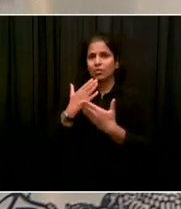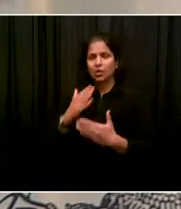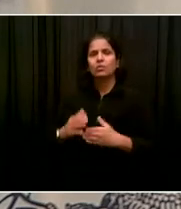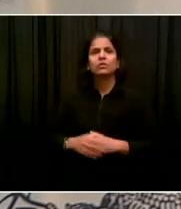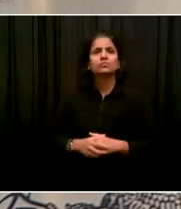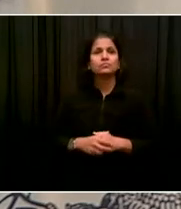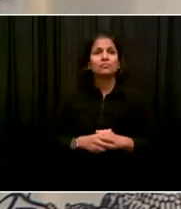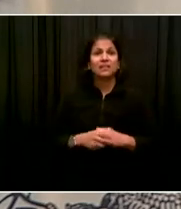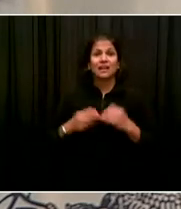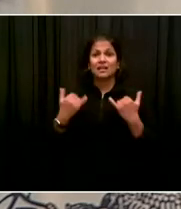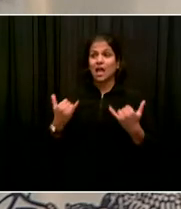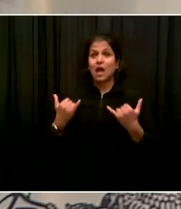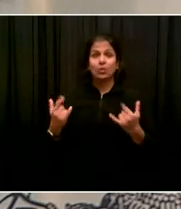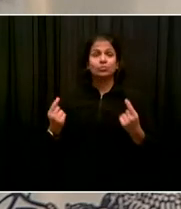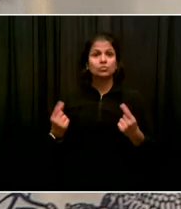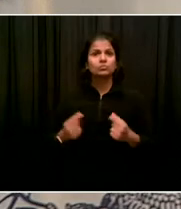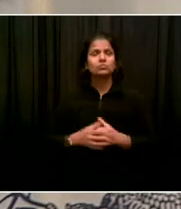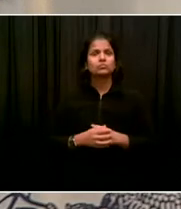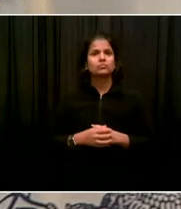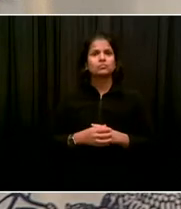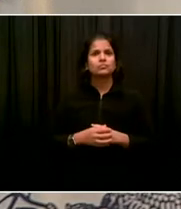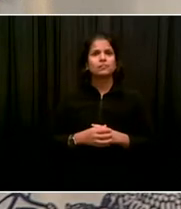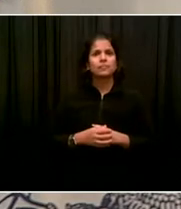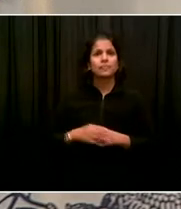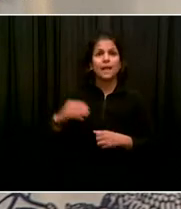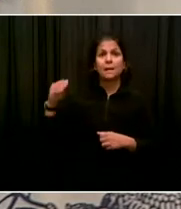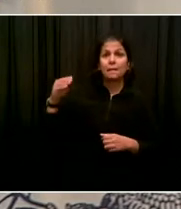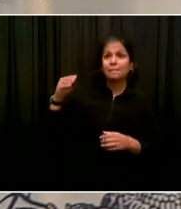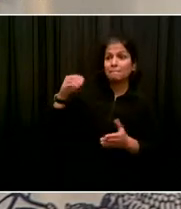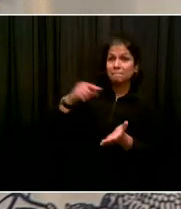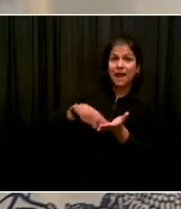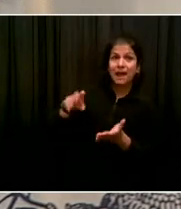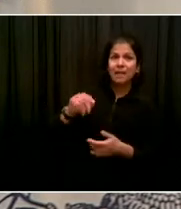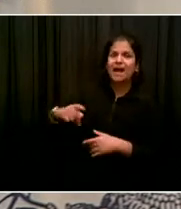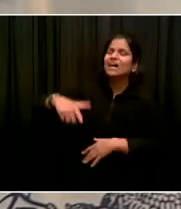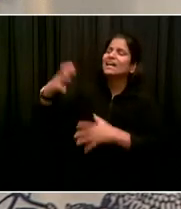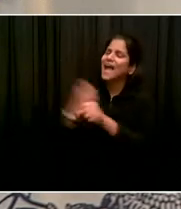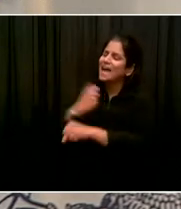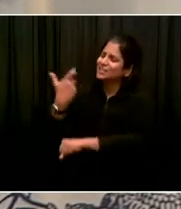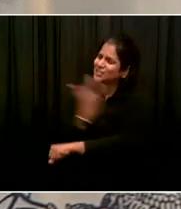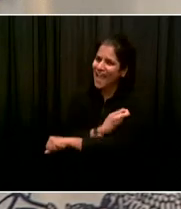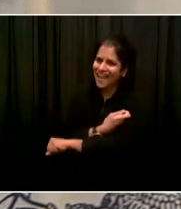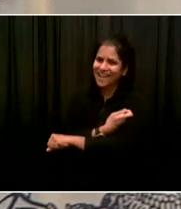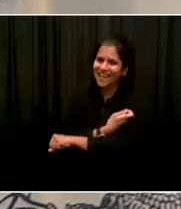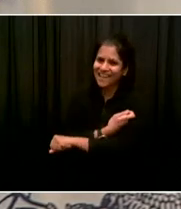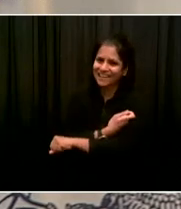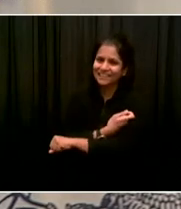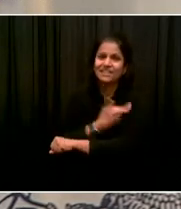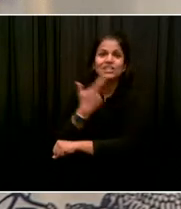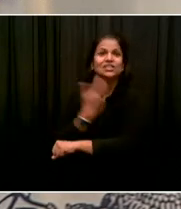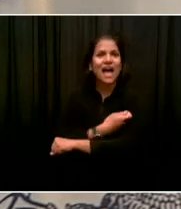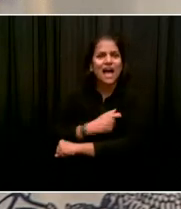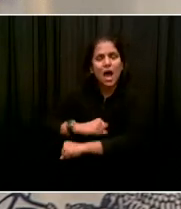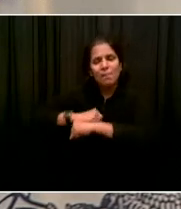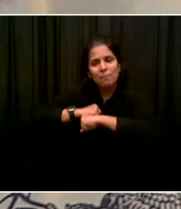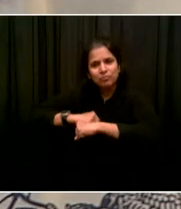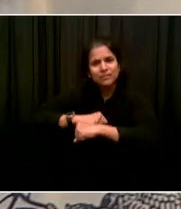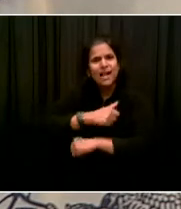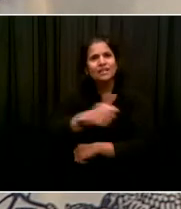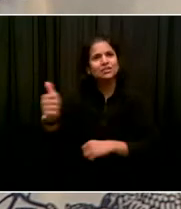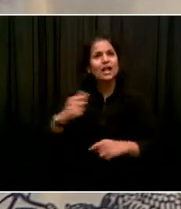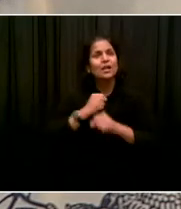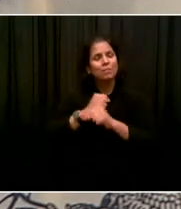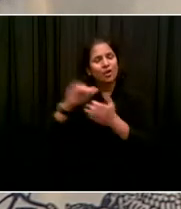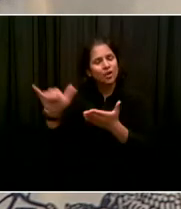get vaccinated. Go get that booster. And starting today, what a perfect time to get that booster. You also get